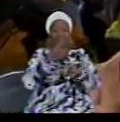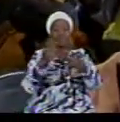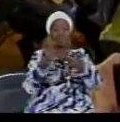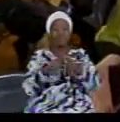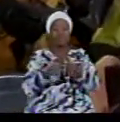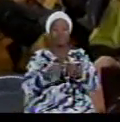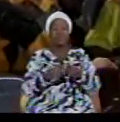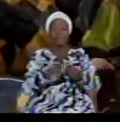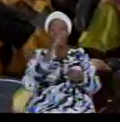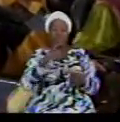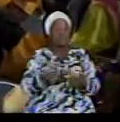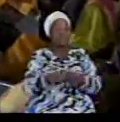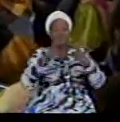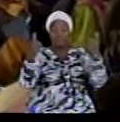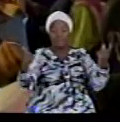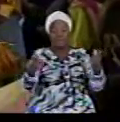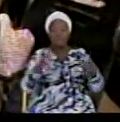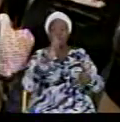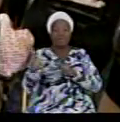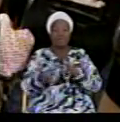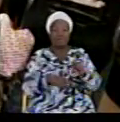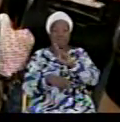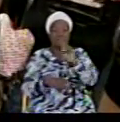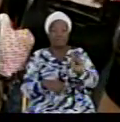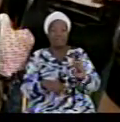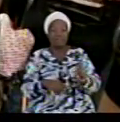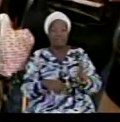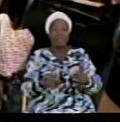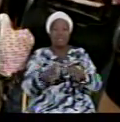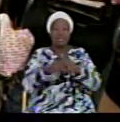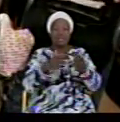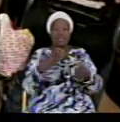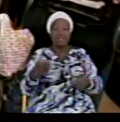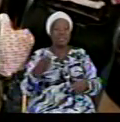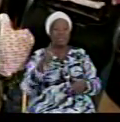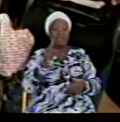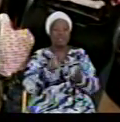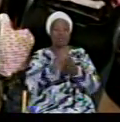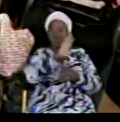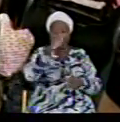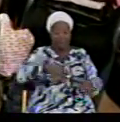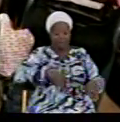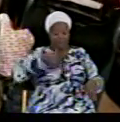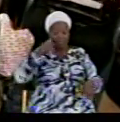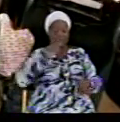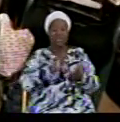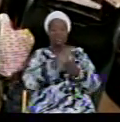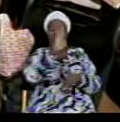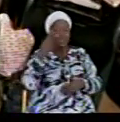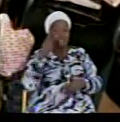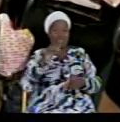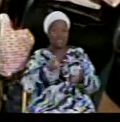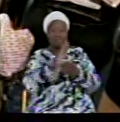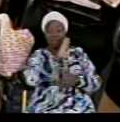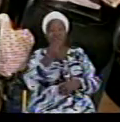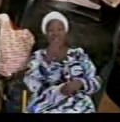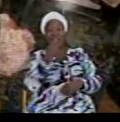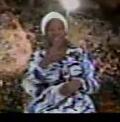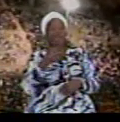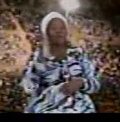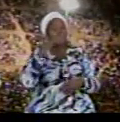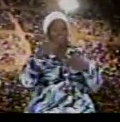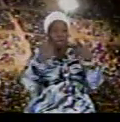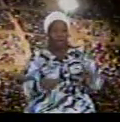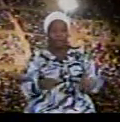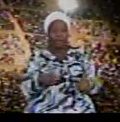be spectacular. Are you ready? Great things you've never felt, you've never seen, you've never tasted will